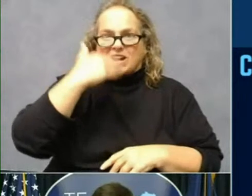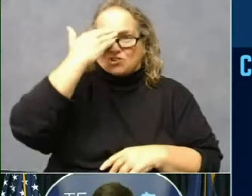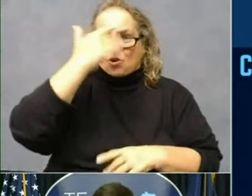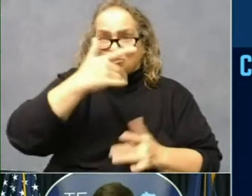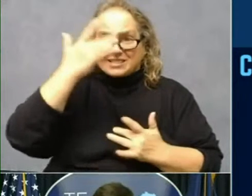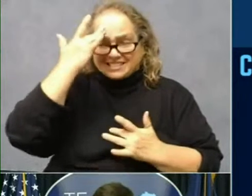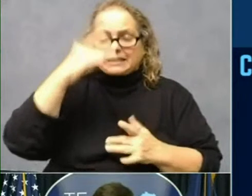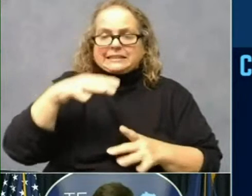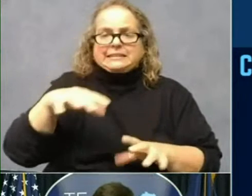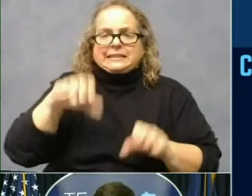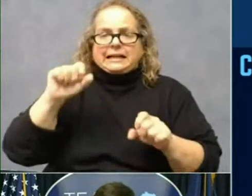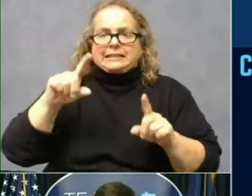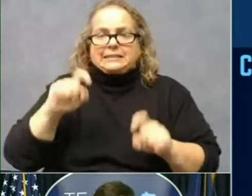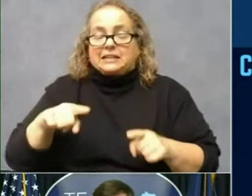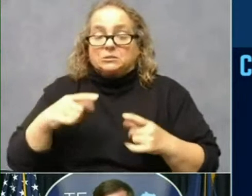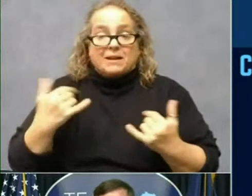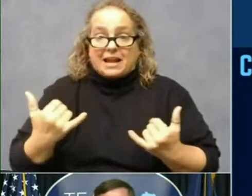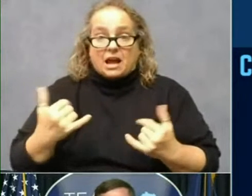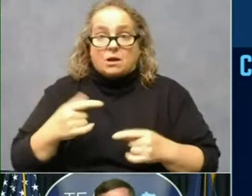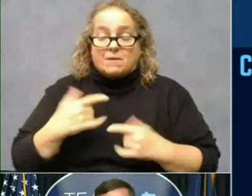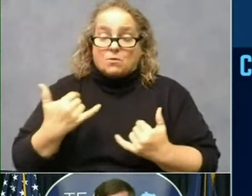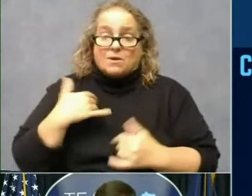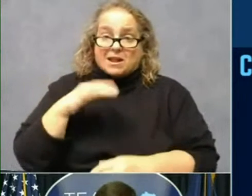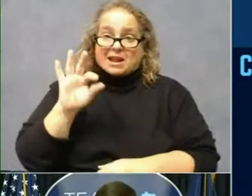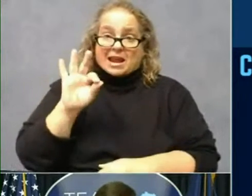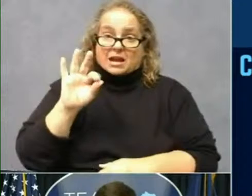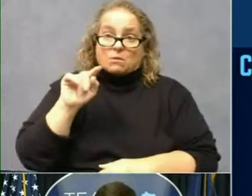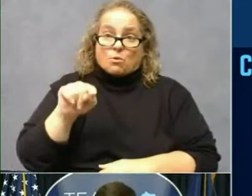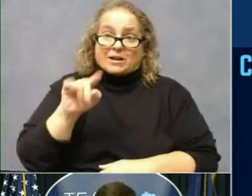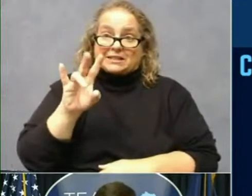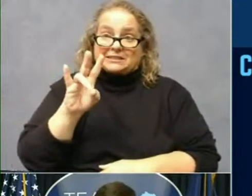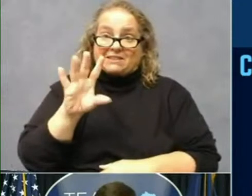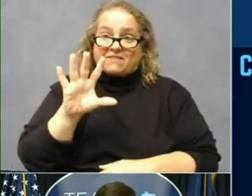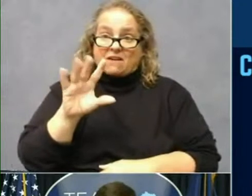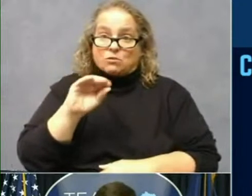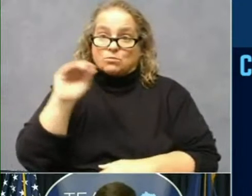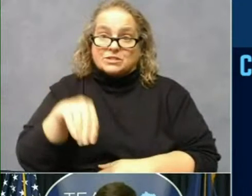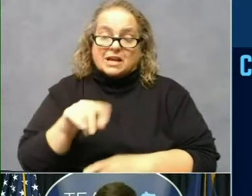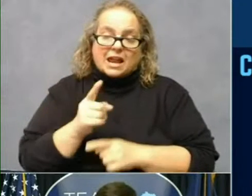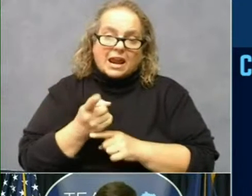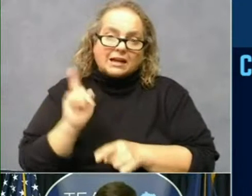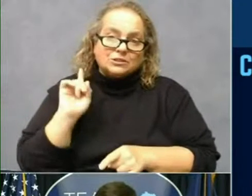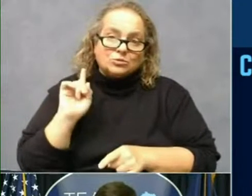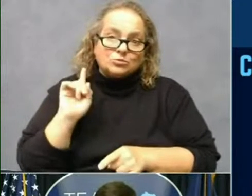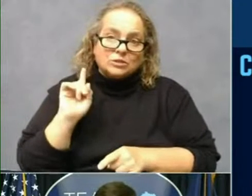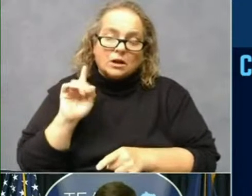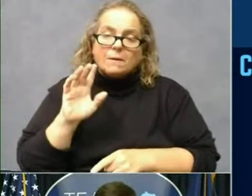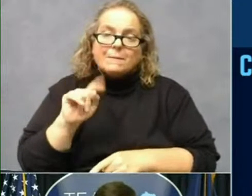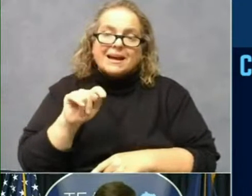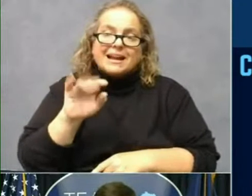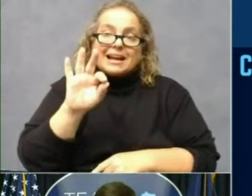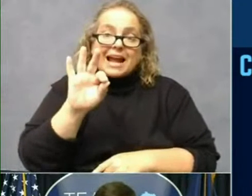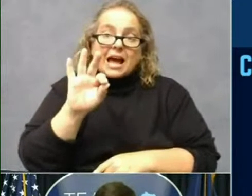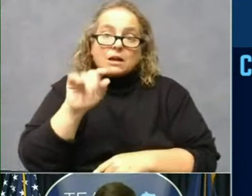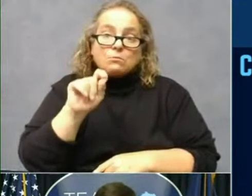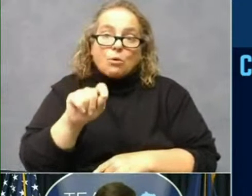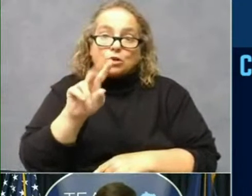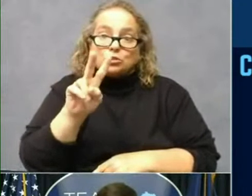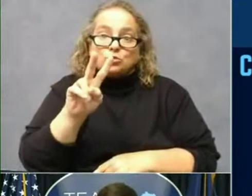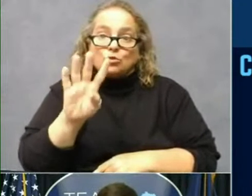at 9.75% last week, but we were just at 9.24% the week